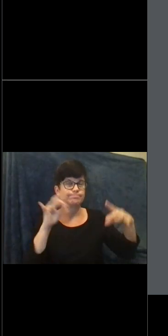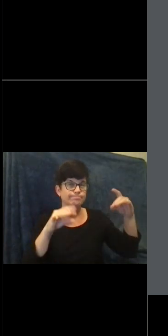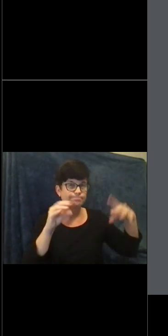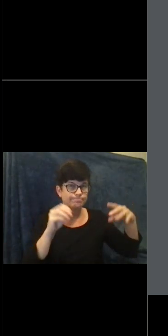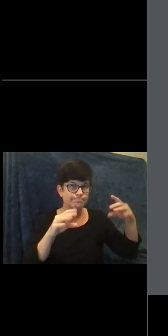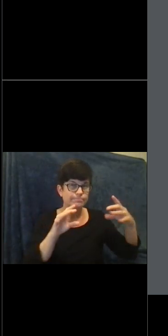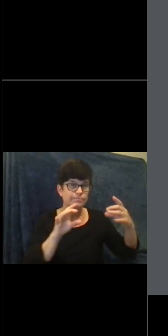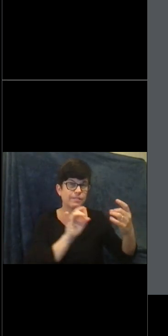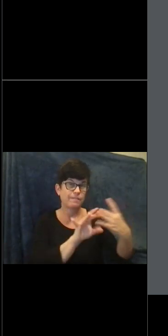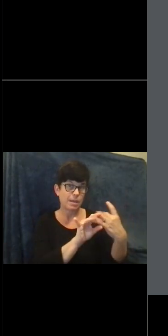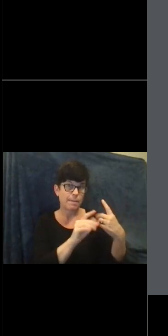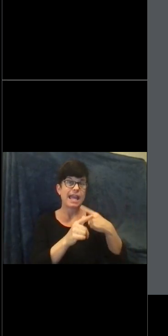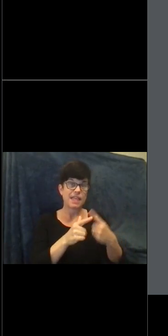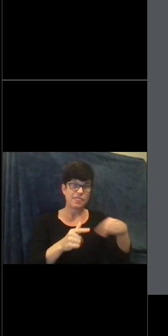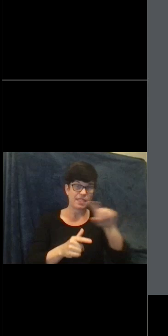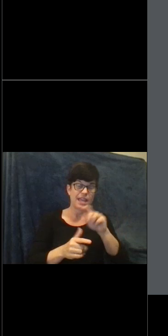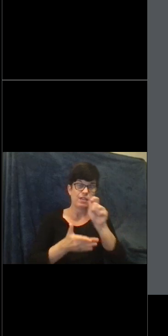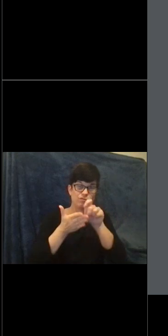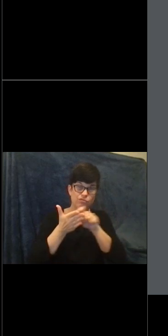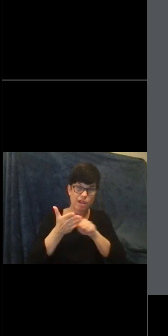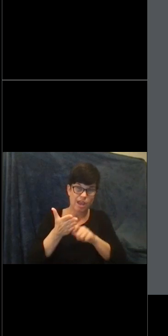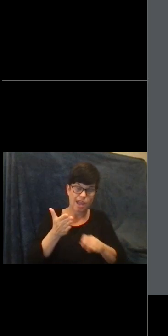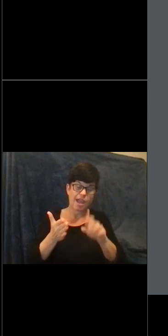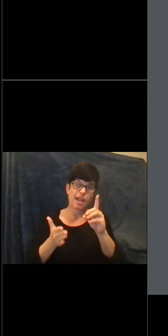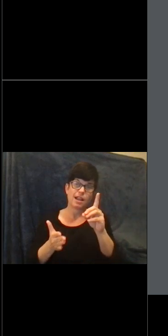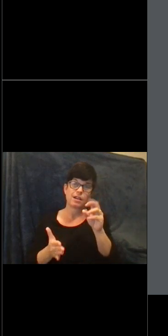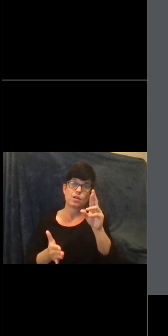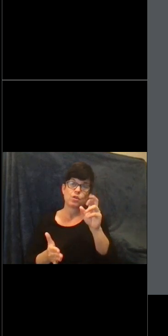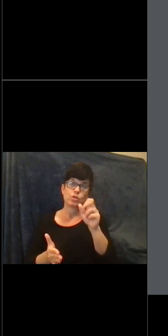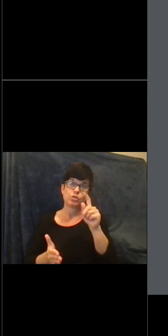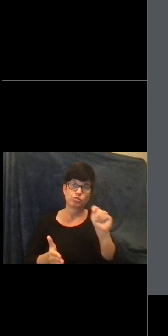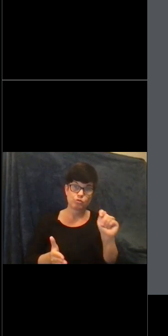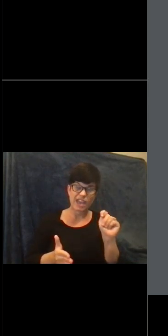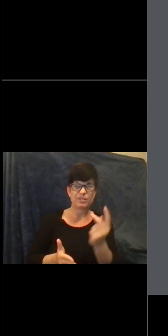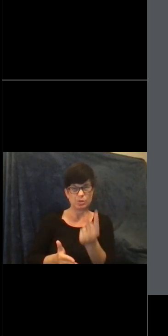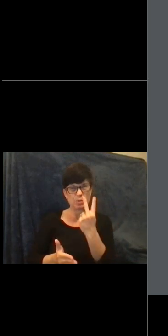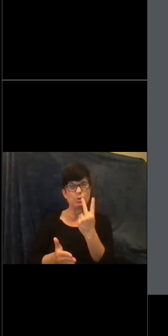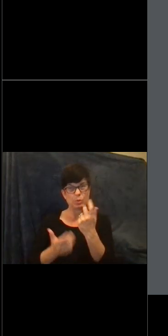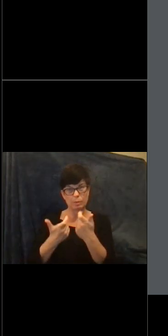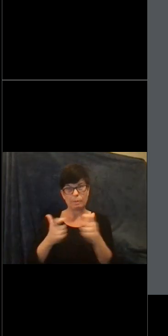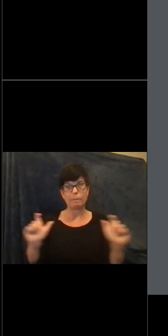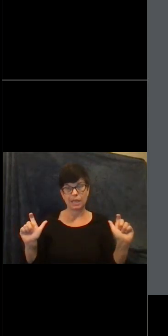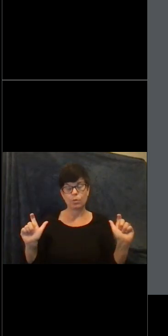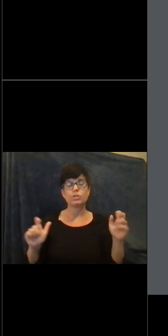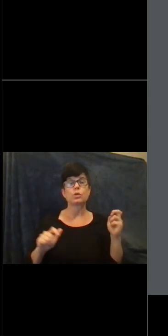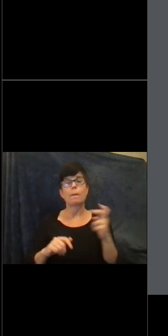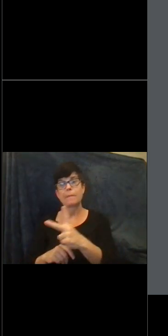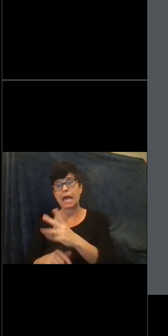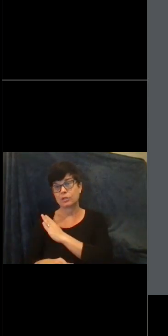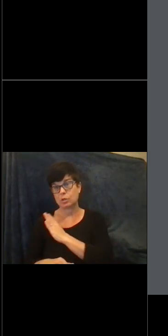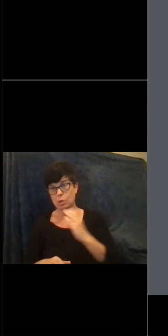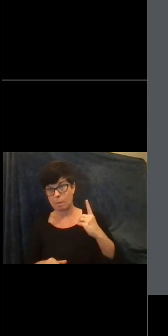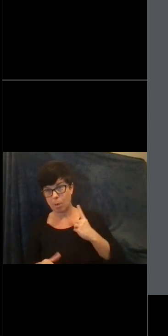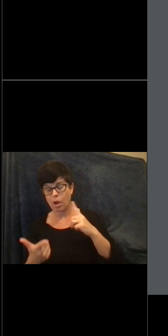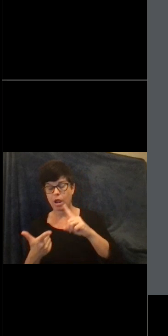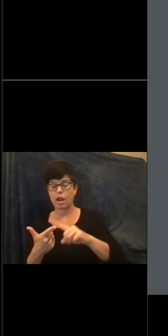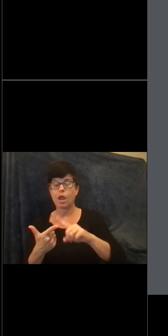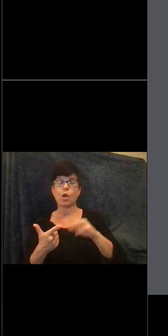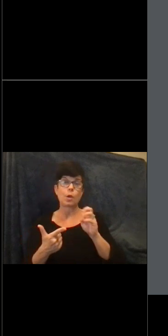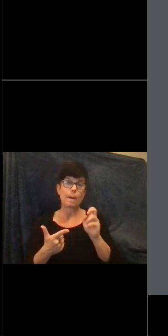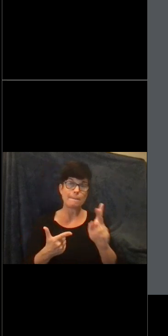two major drafts to go back to the board and then back to the public for input. So that takes, you know, time to